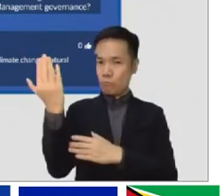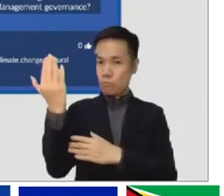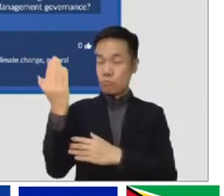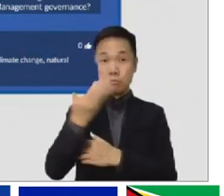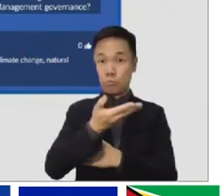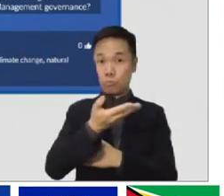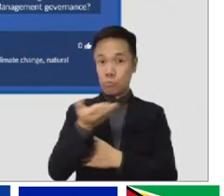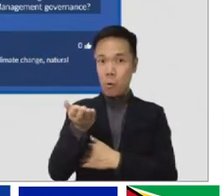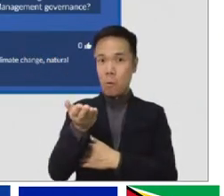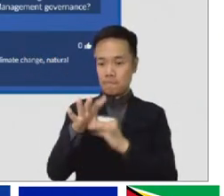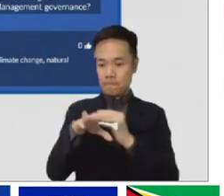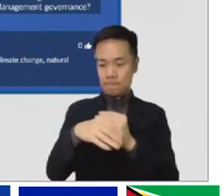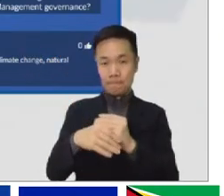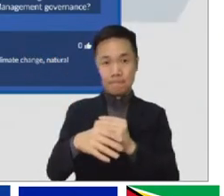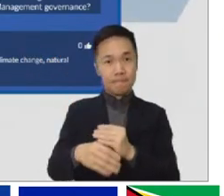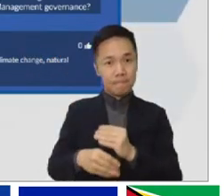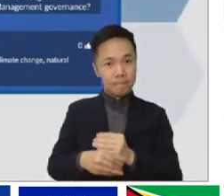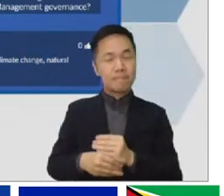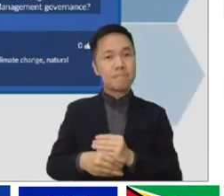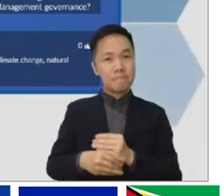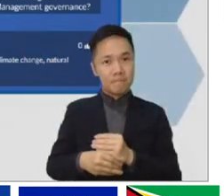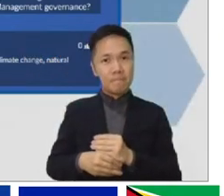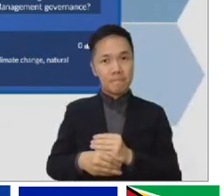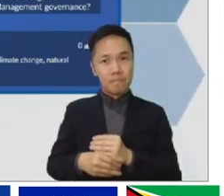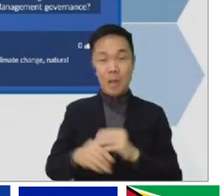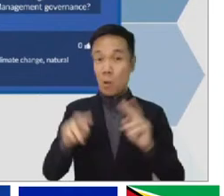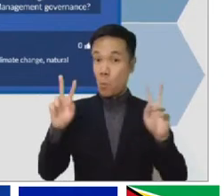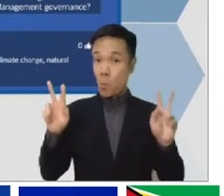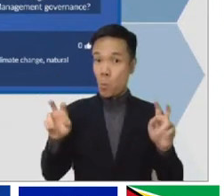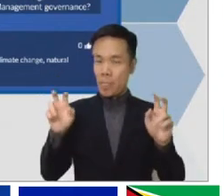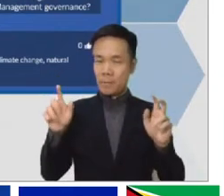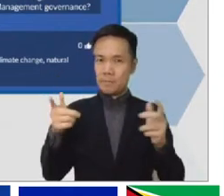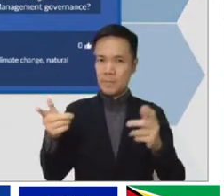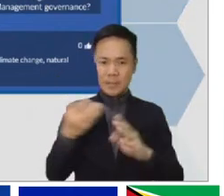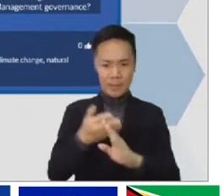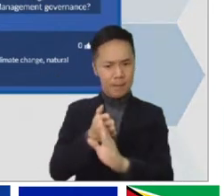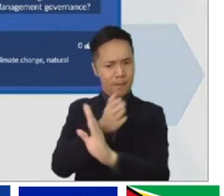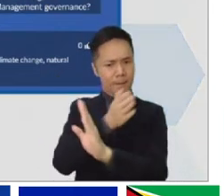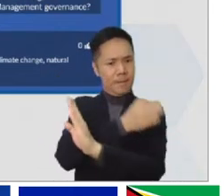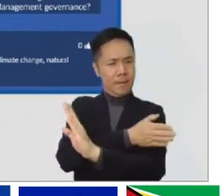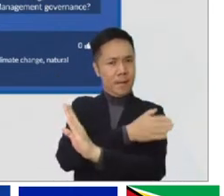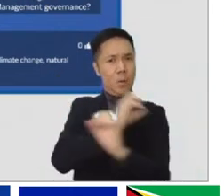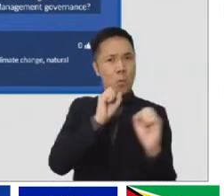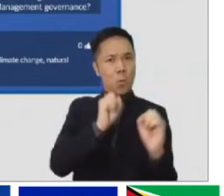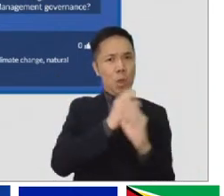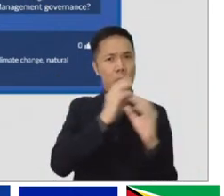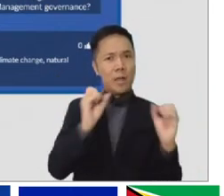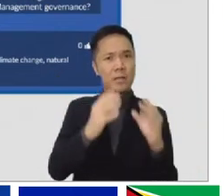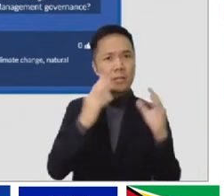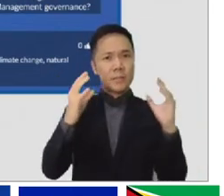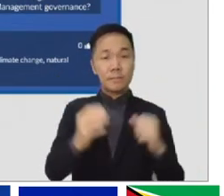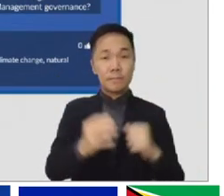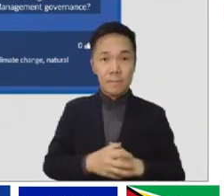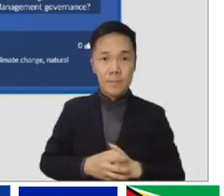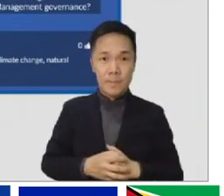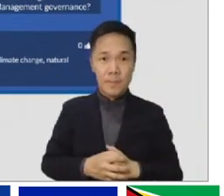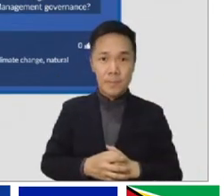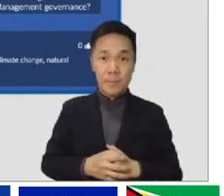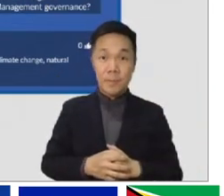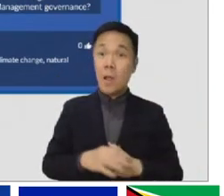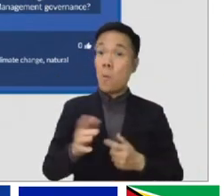particularly the thing of early warning, which allows in some way mitigation